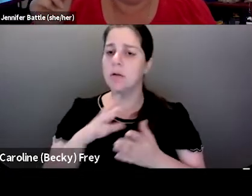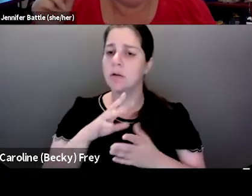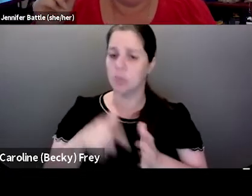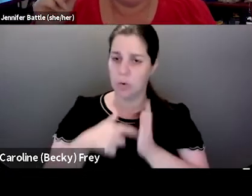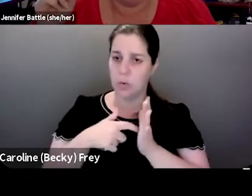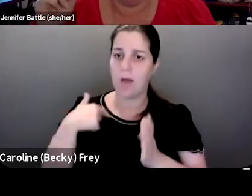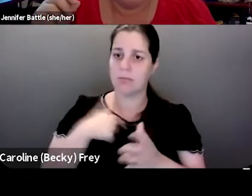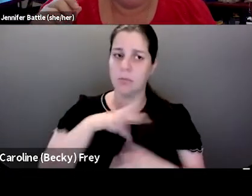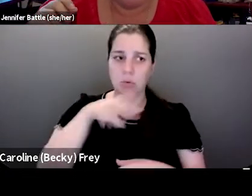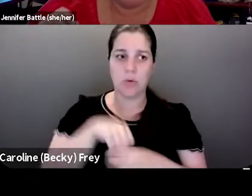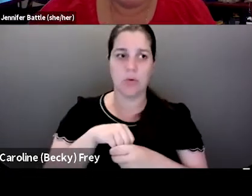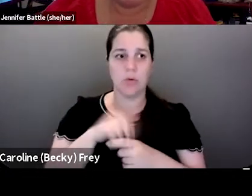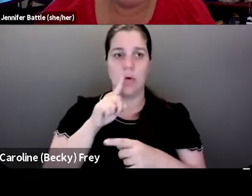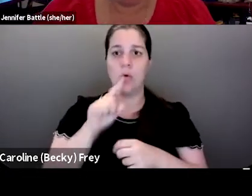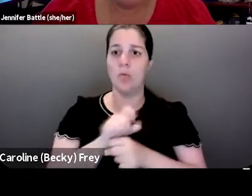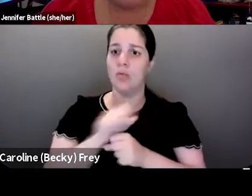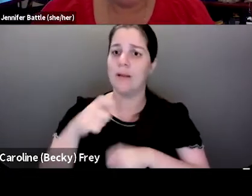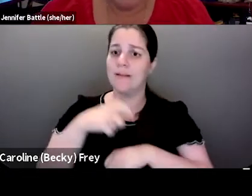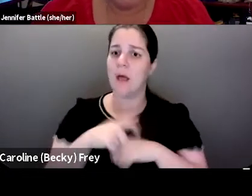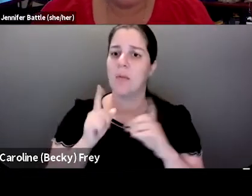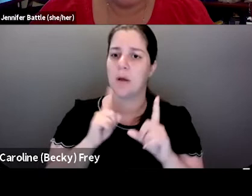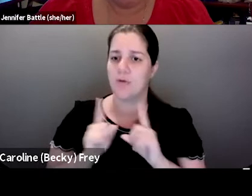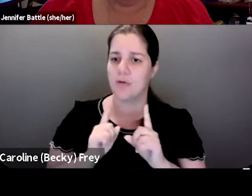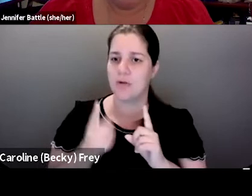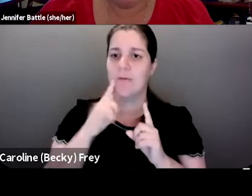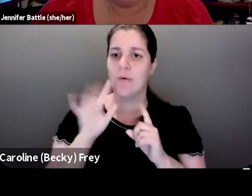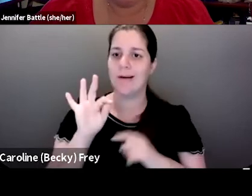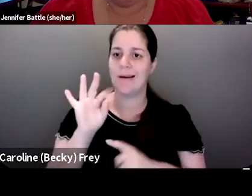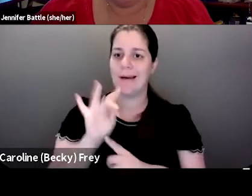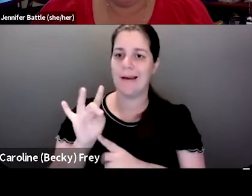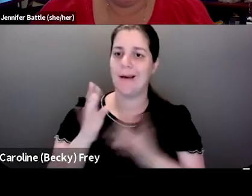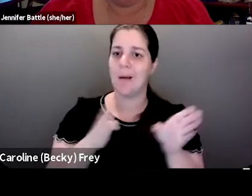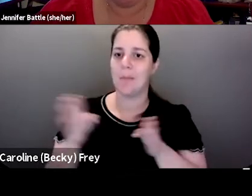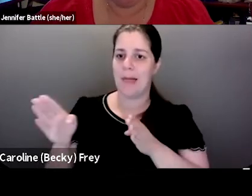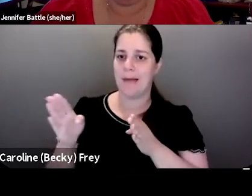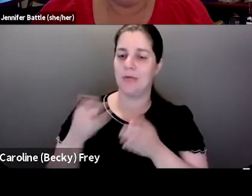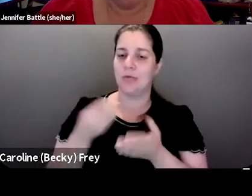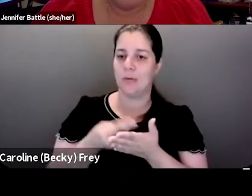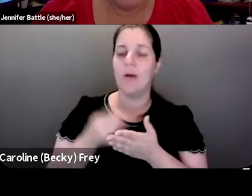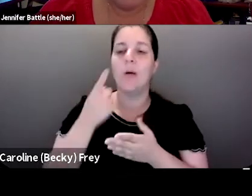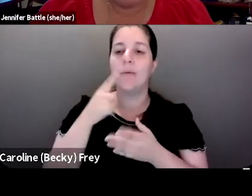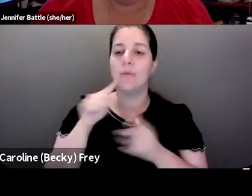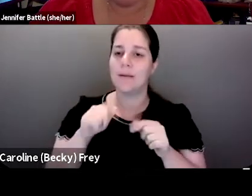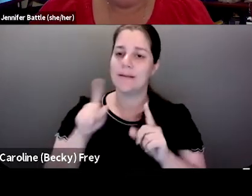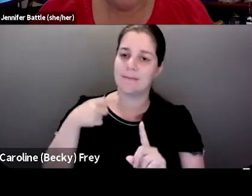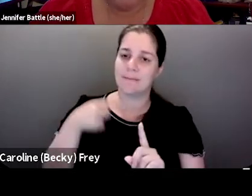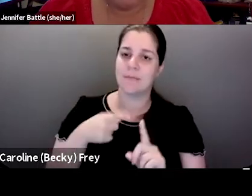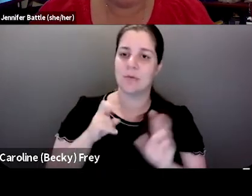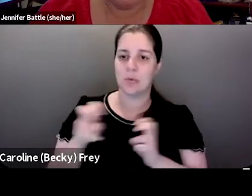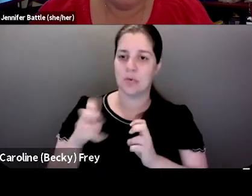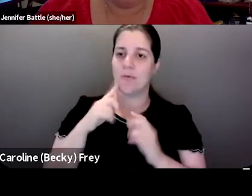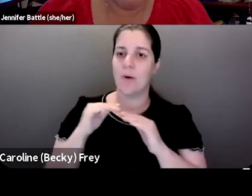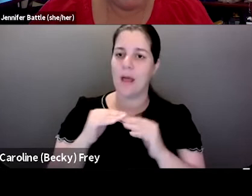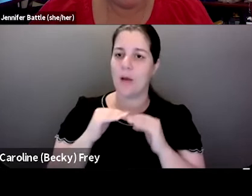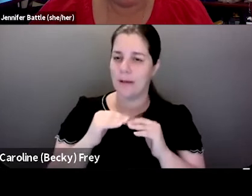real-time conversations as part of our 988 planning grants around the specific issue of equity at